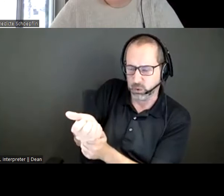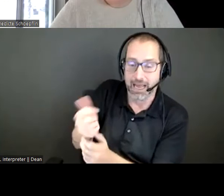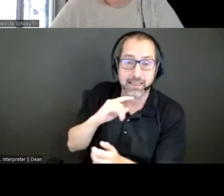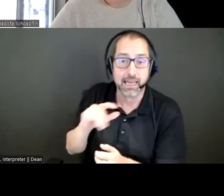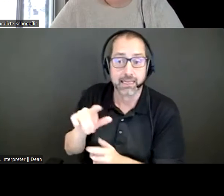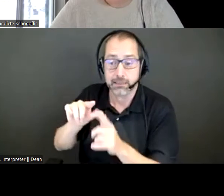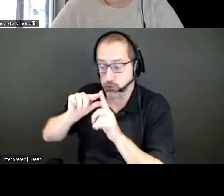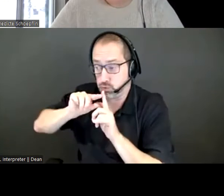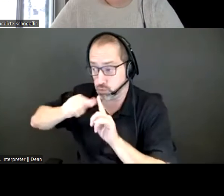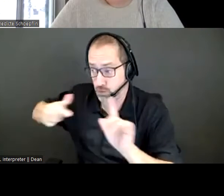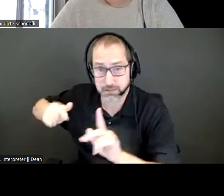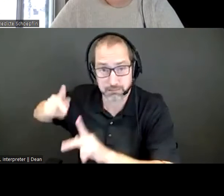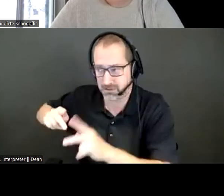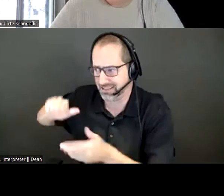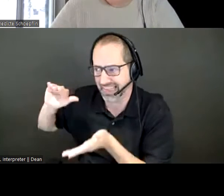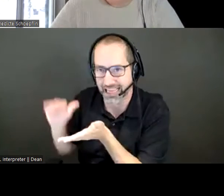2S individuals.